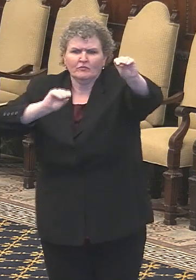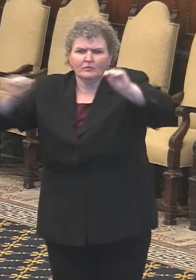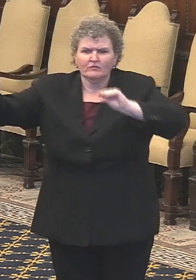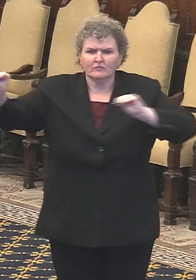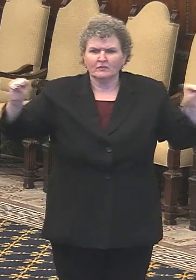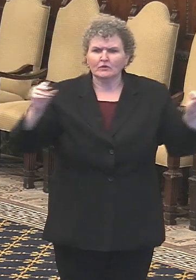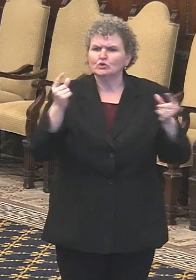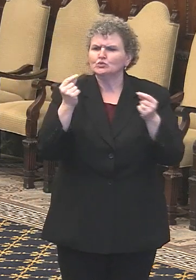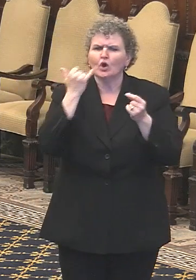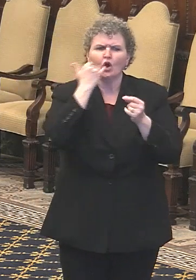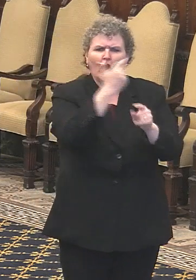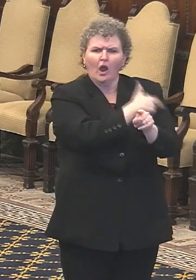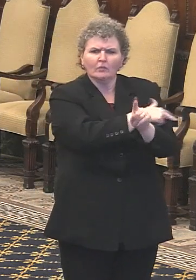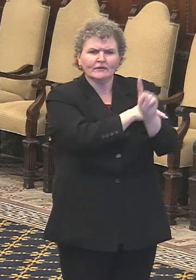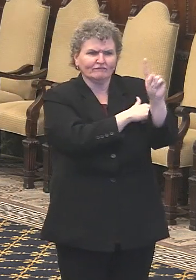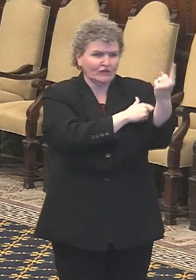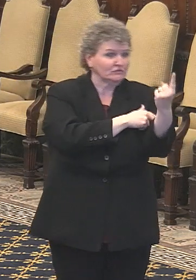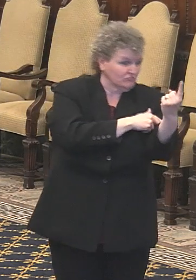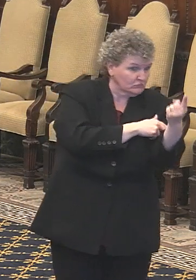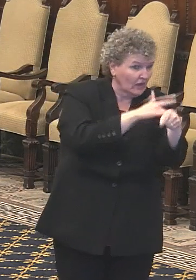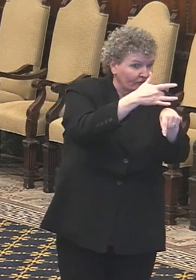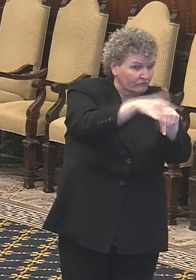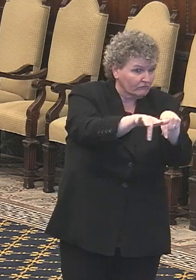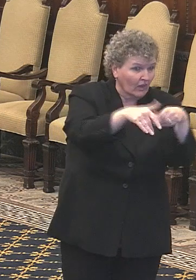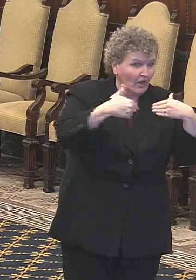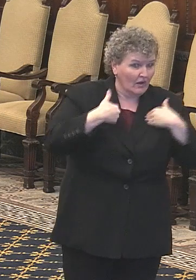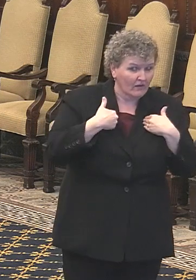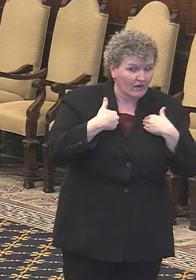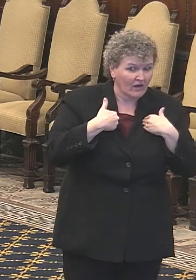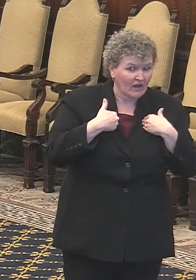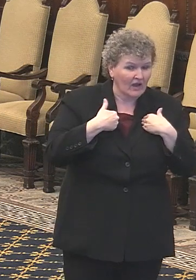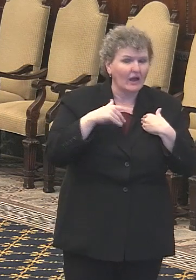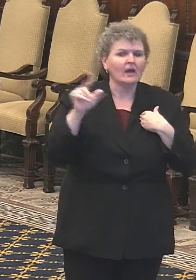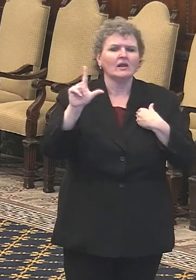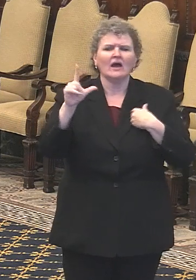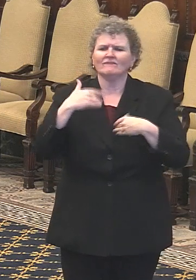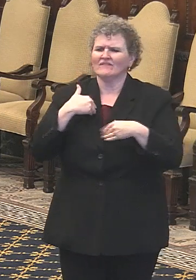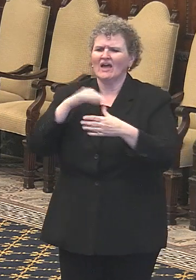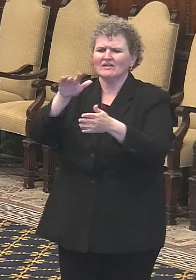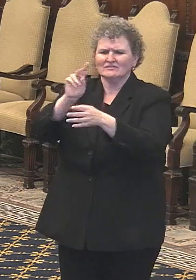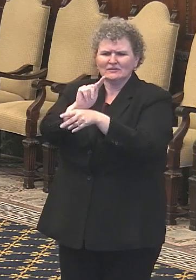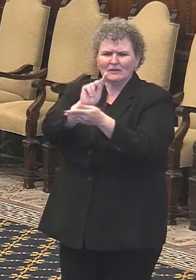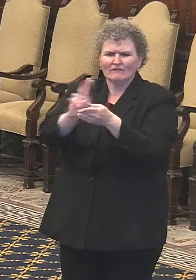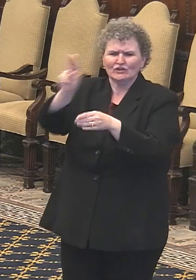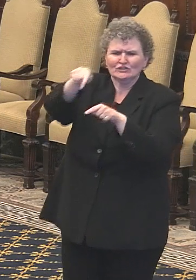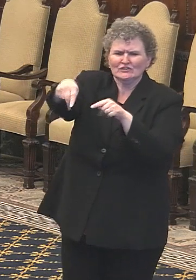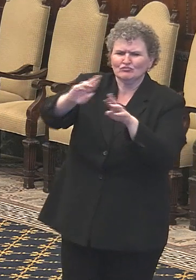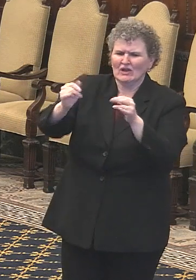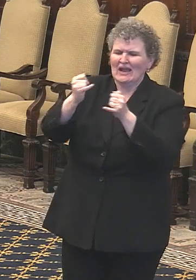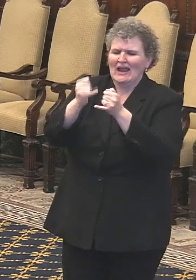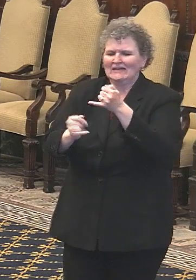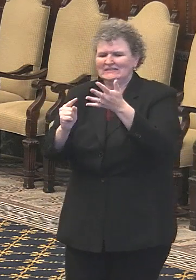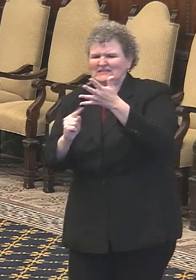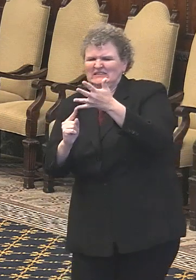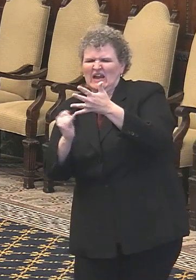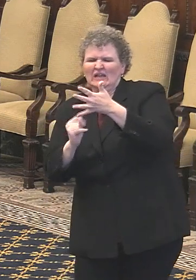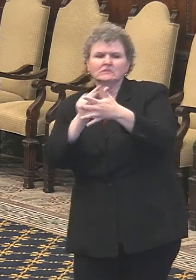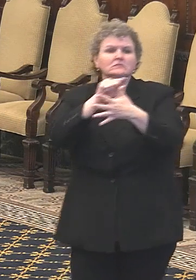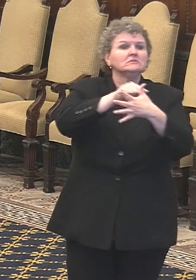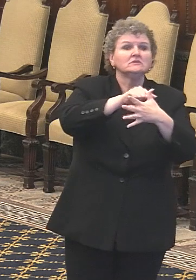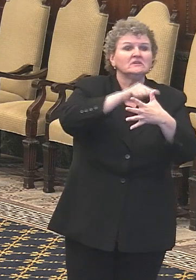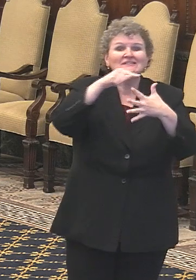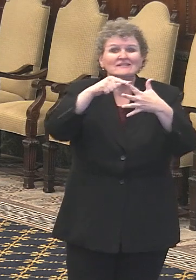there, because as much as we are convinced that Liacouras Center can provide excellent care, it's still better to have a patient be in a regular hospital with all the resources of a hospital